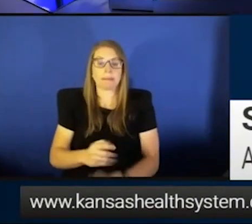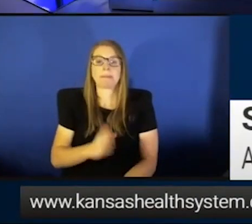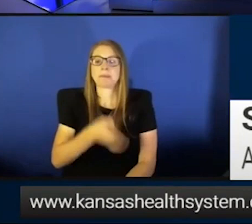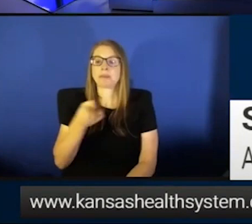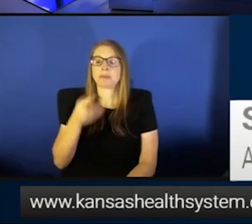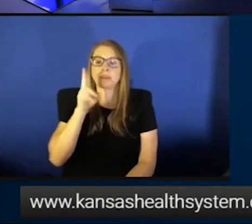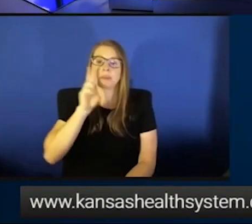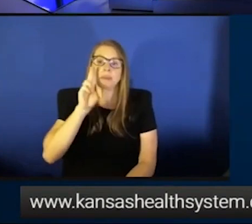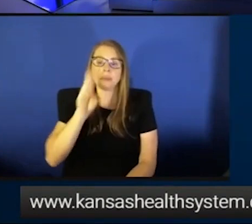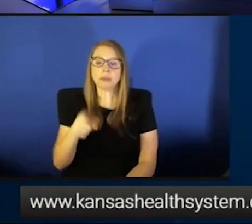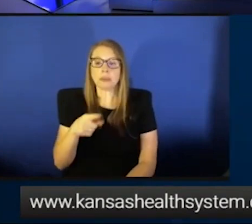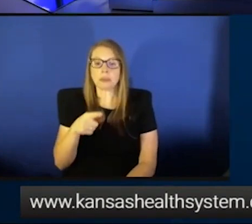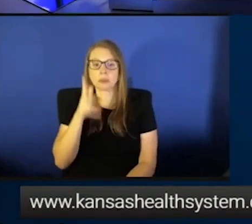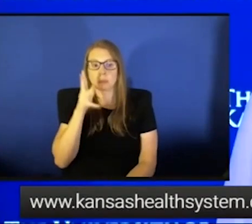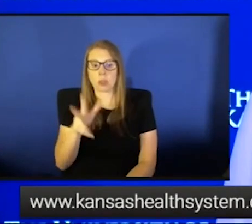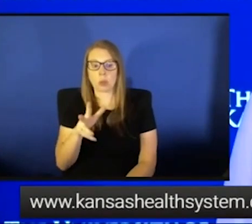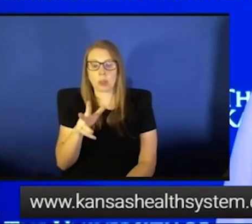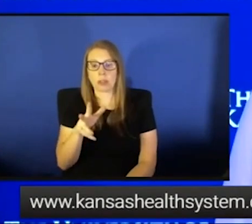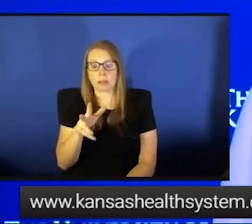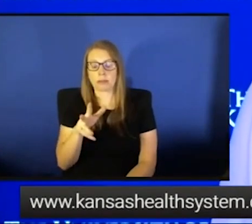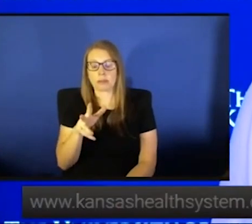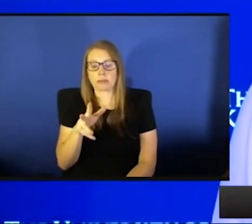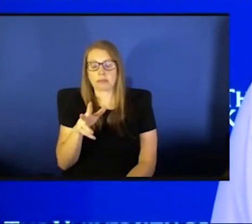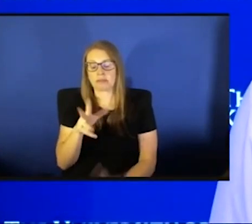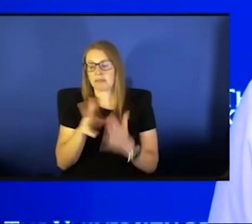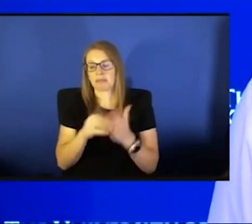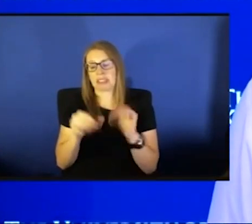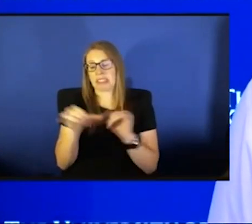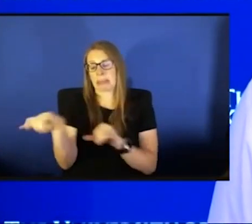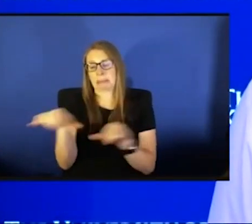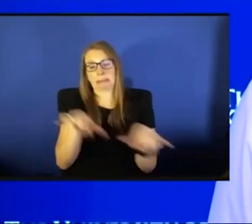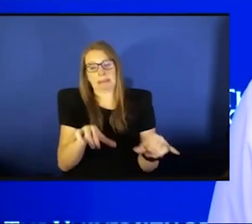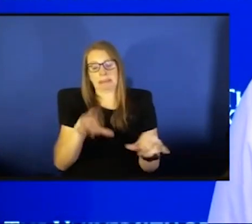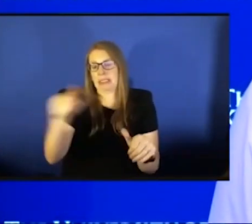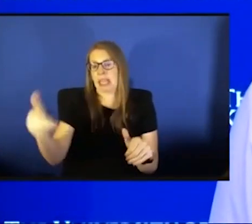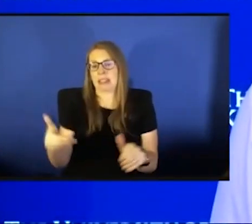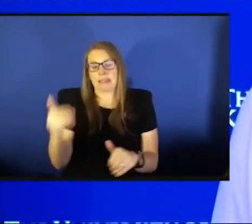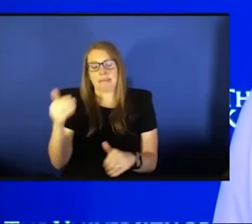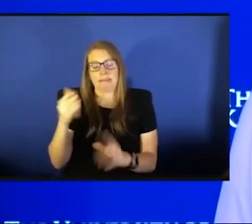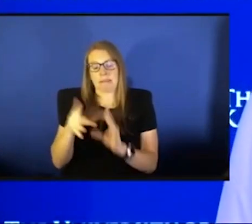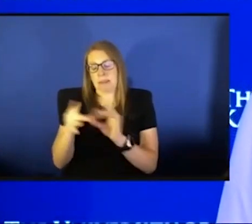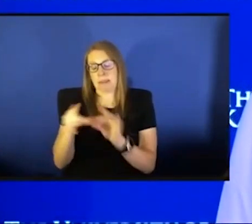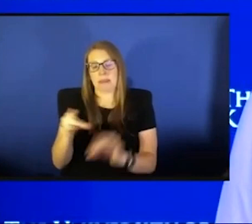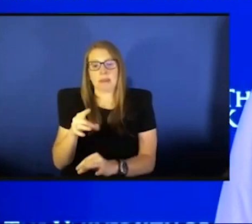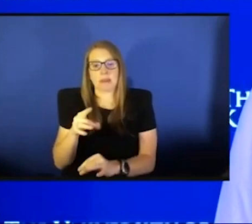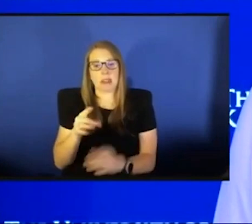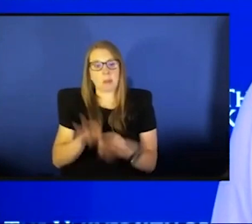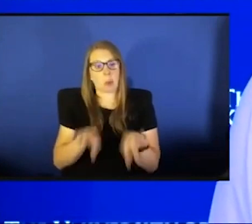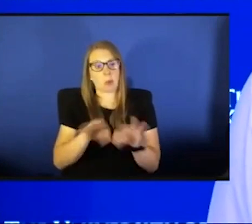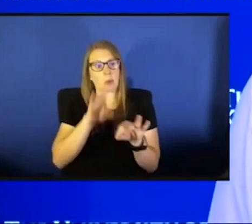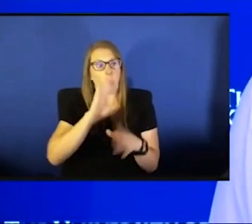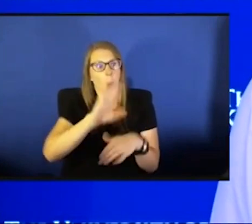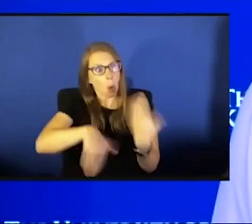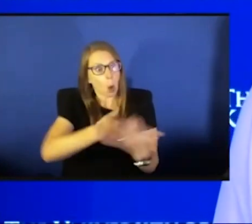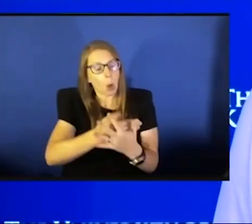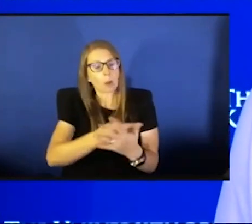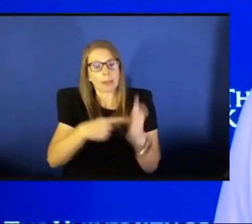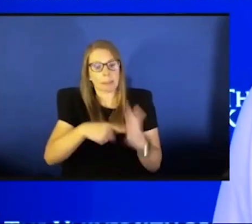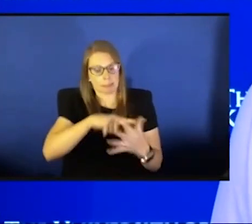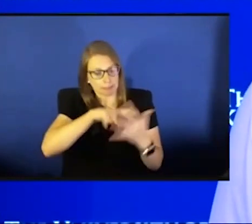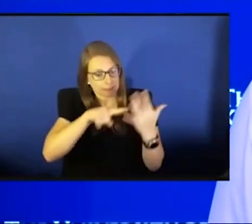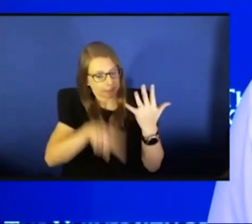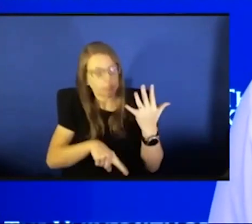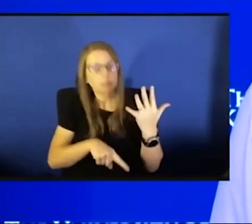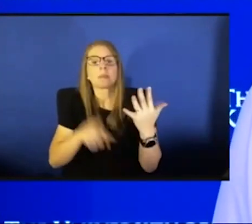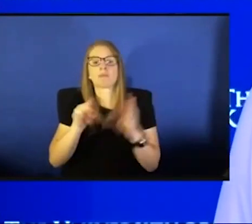just echo the comments of our guests. It's so important to understand all of those signs and symptoms and just understand that it's important to